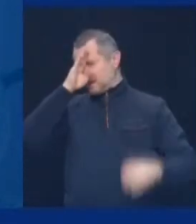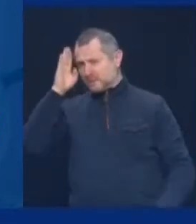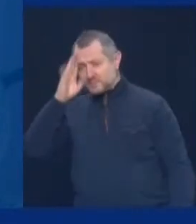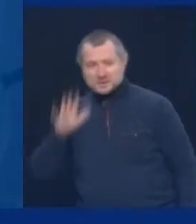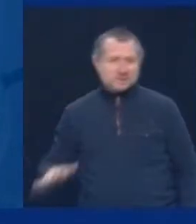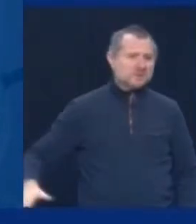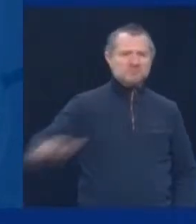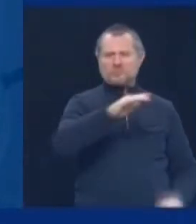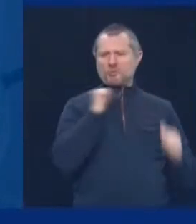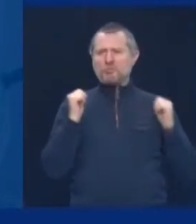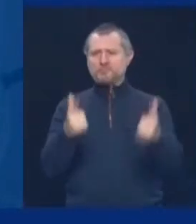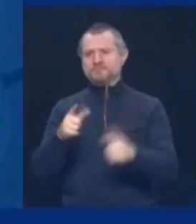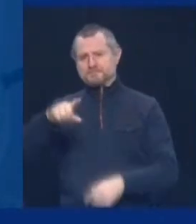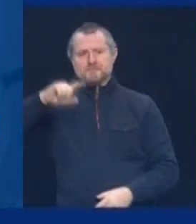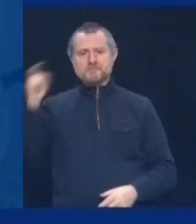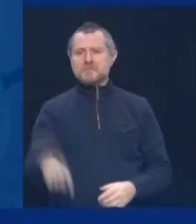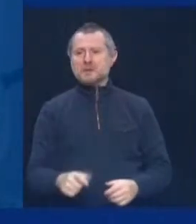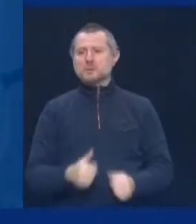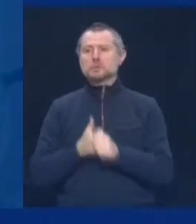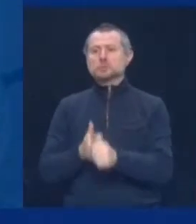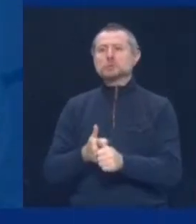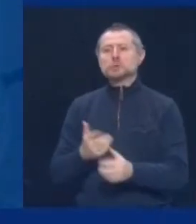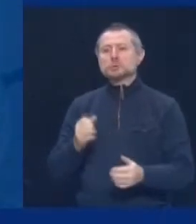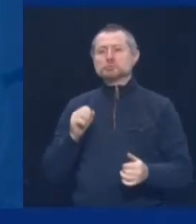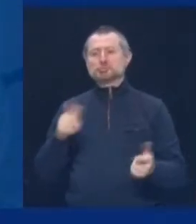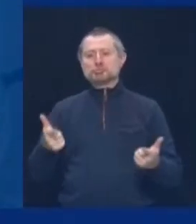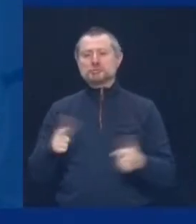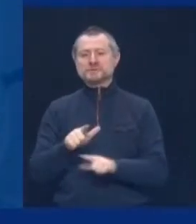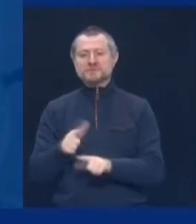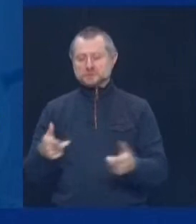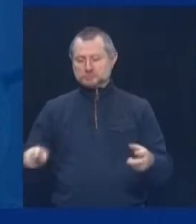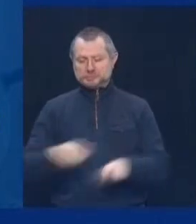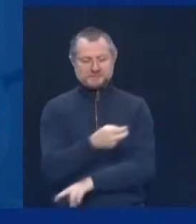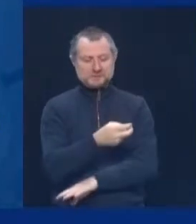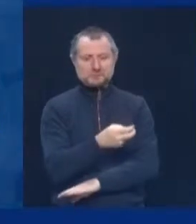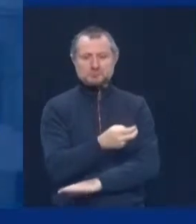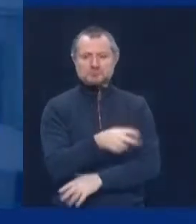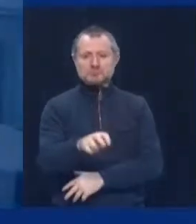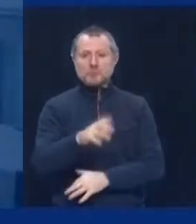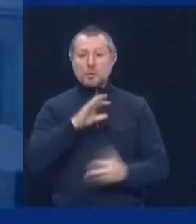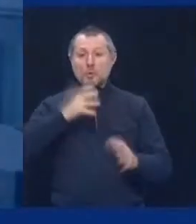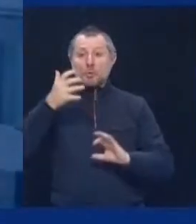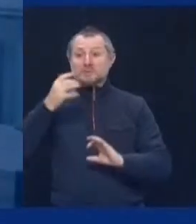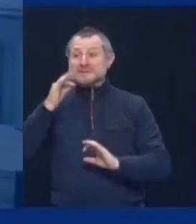to shift to crisis management mode.